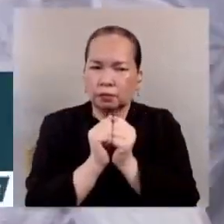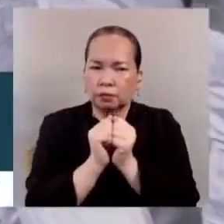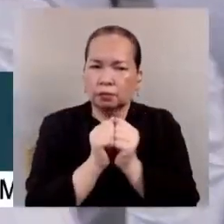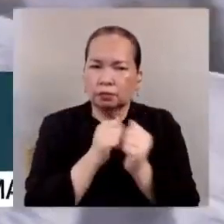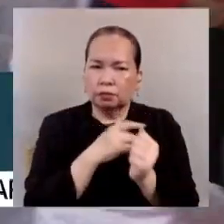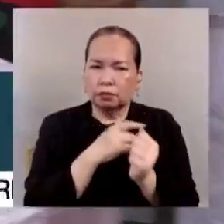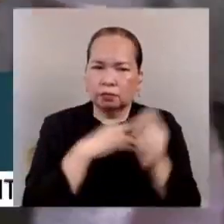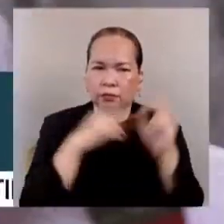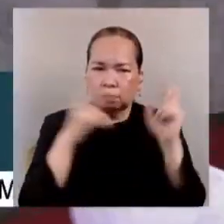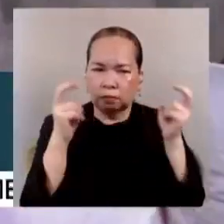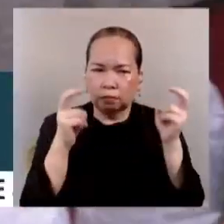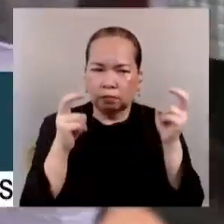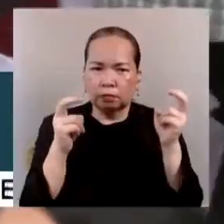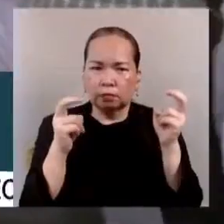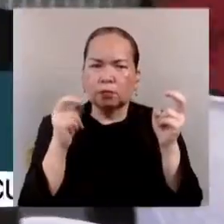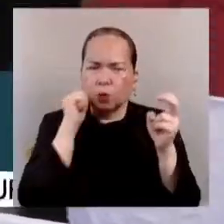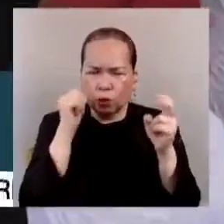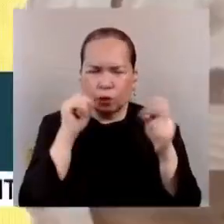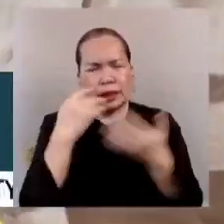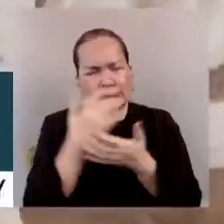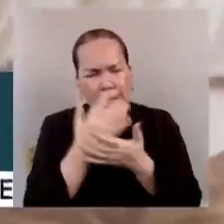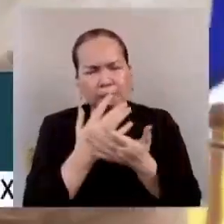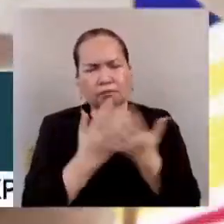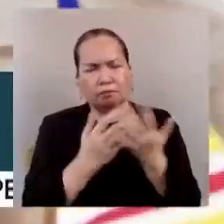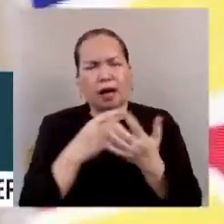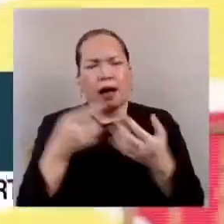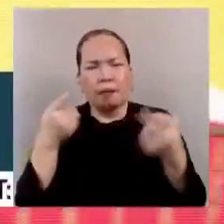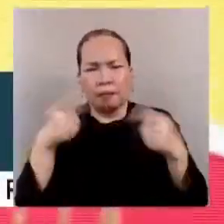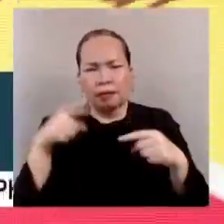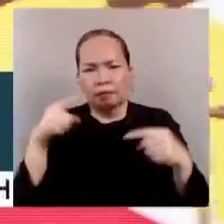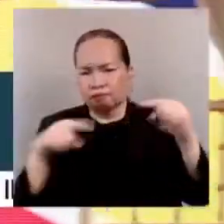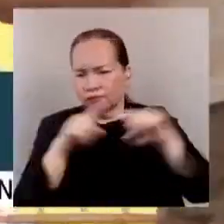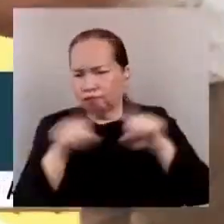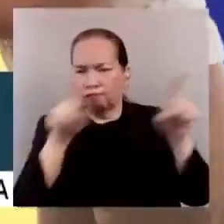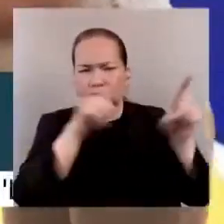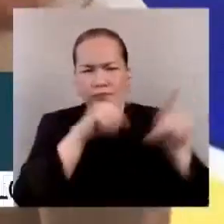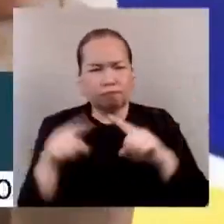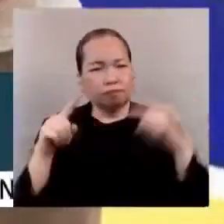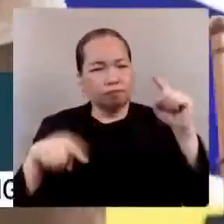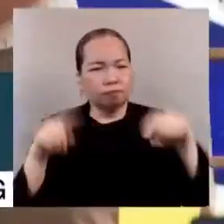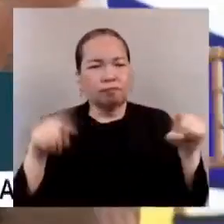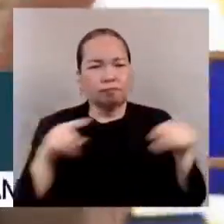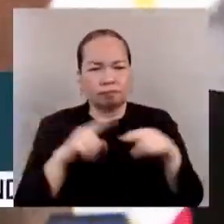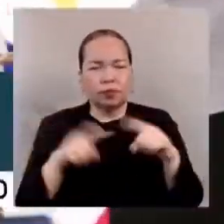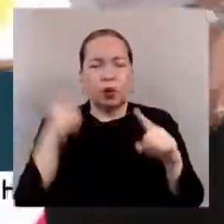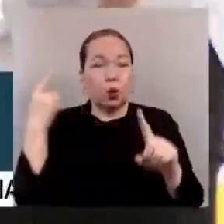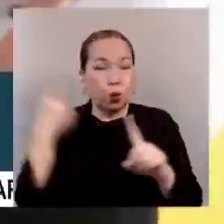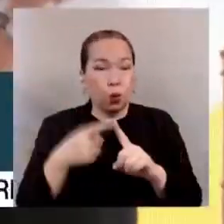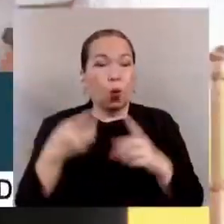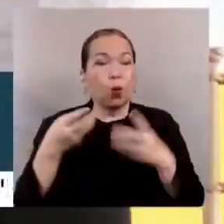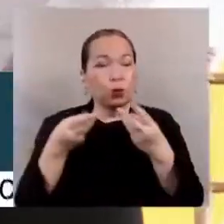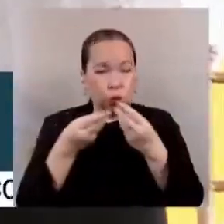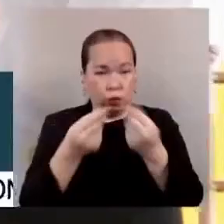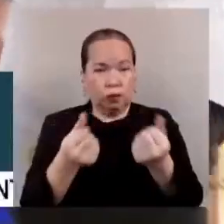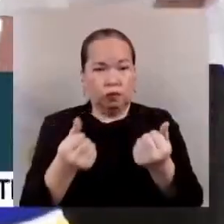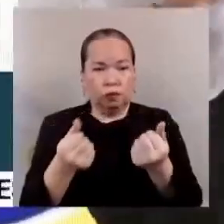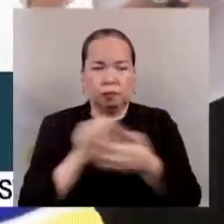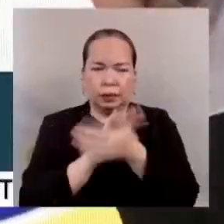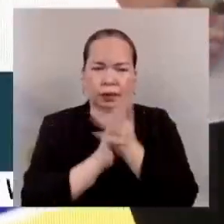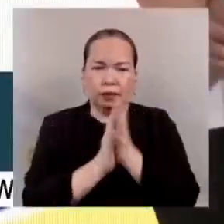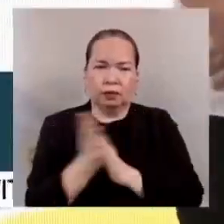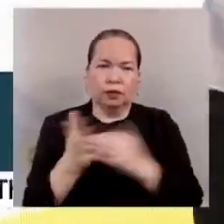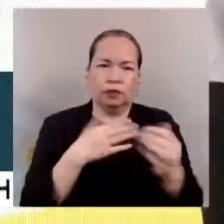there will always be differences, but we will always work towards resolving those differences for the service of the Filipino people, and that is our primordial